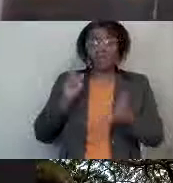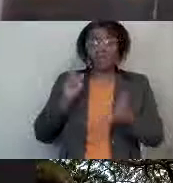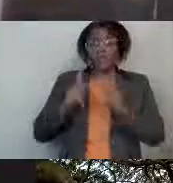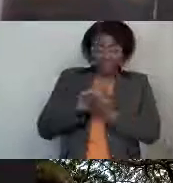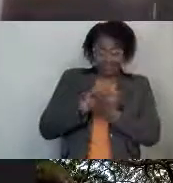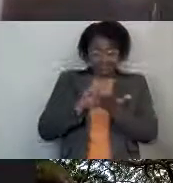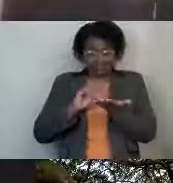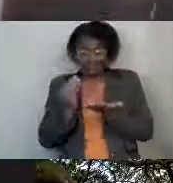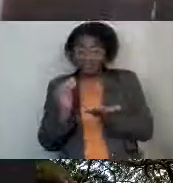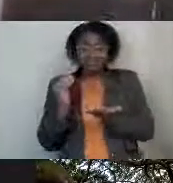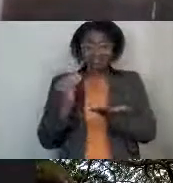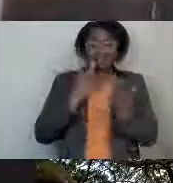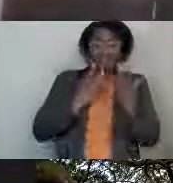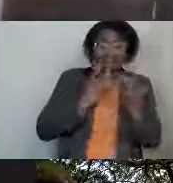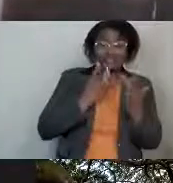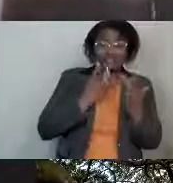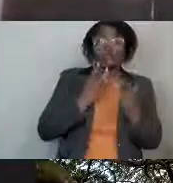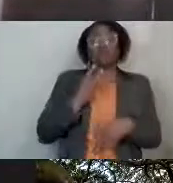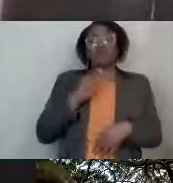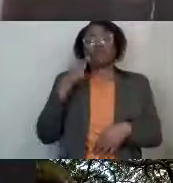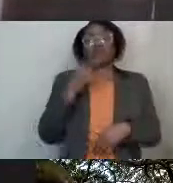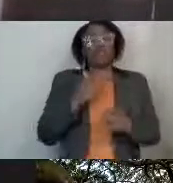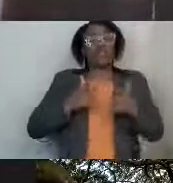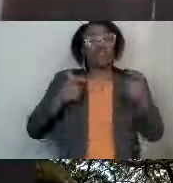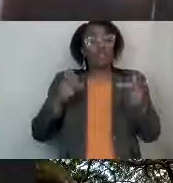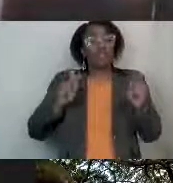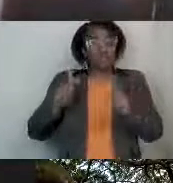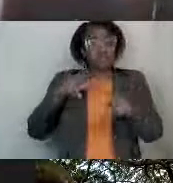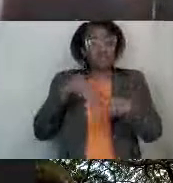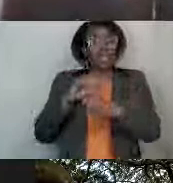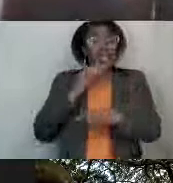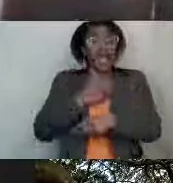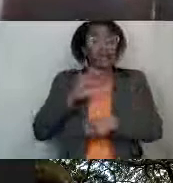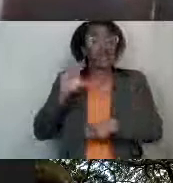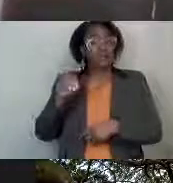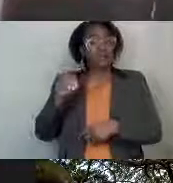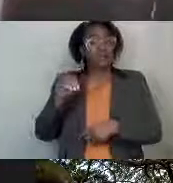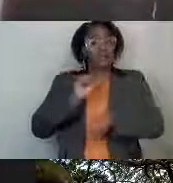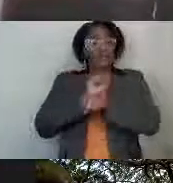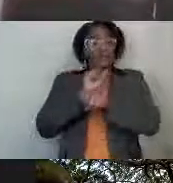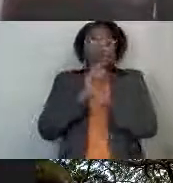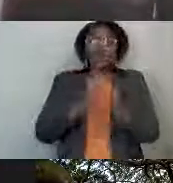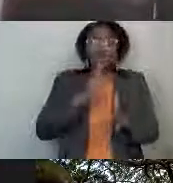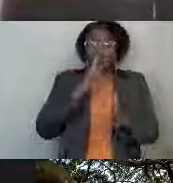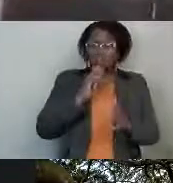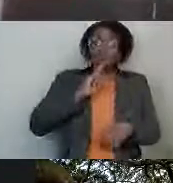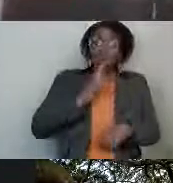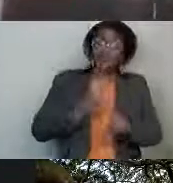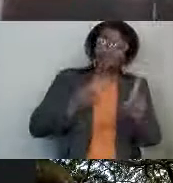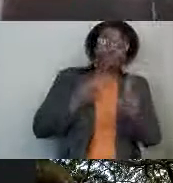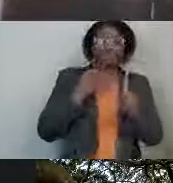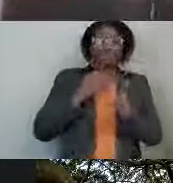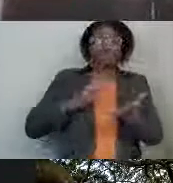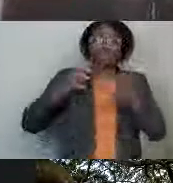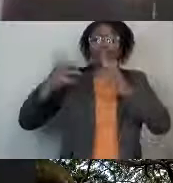live are the largest population in Miami-Dade County in terms of workers. They're the ones who've really had